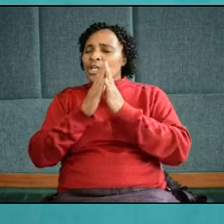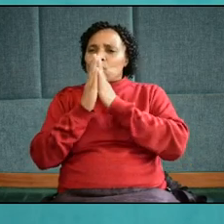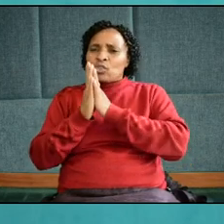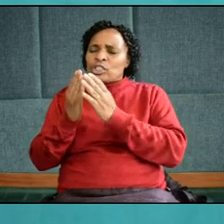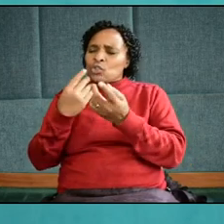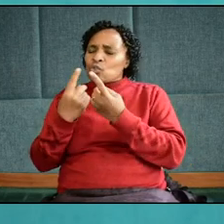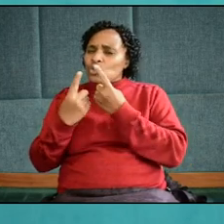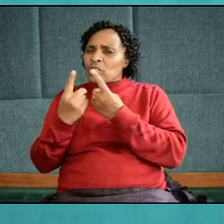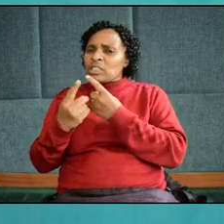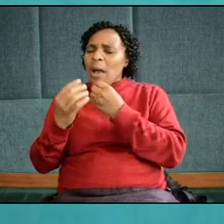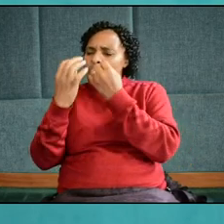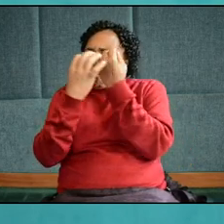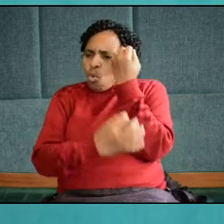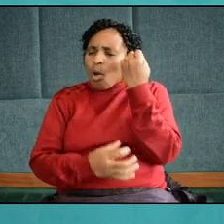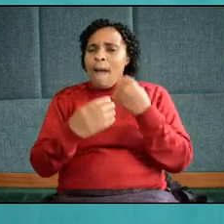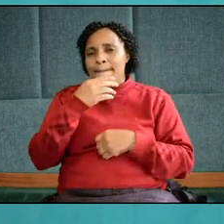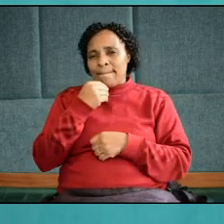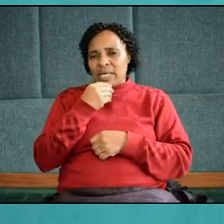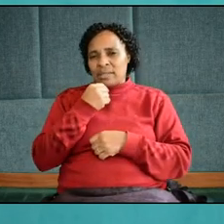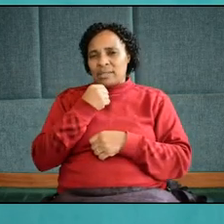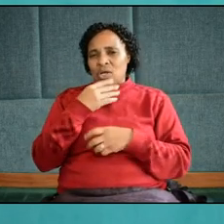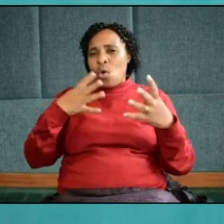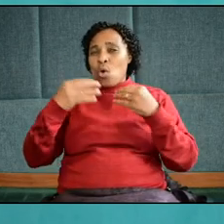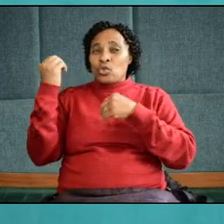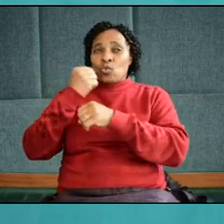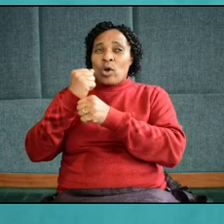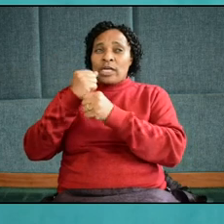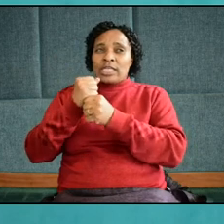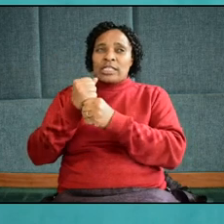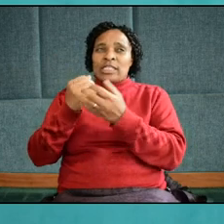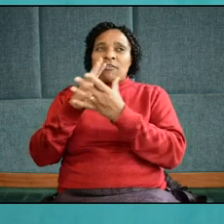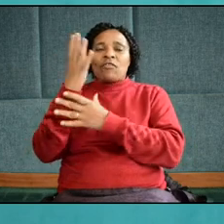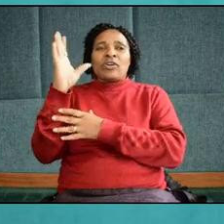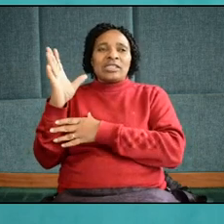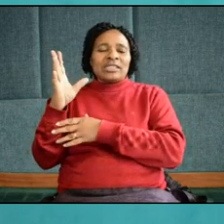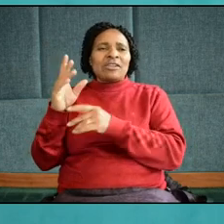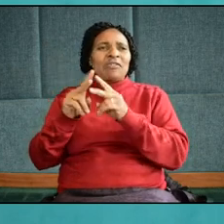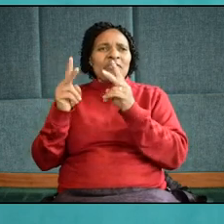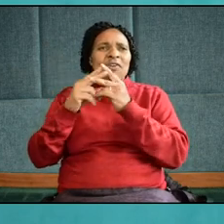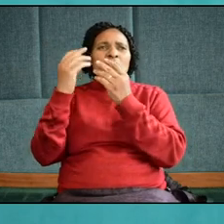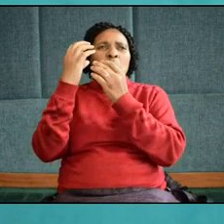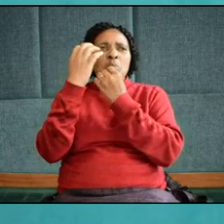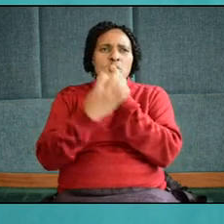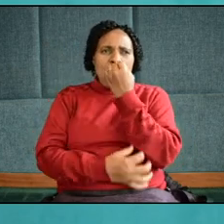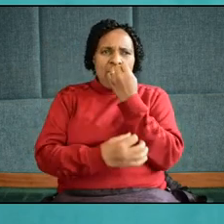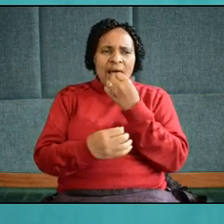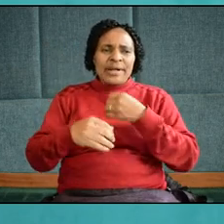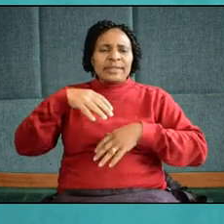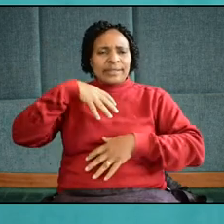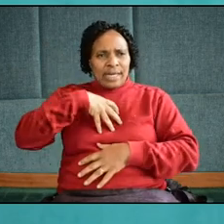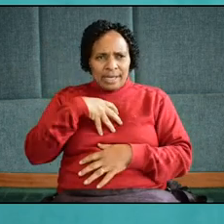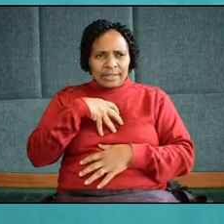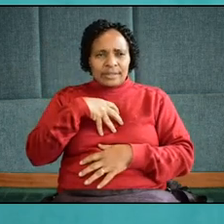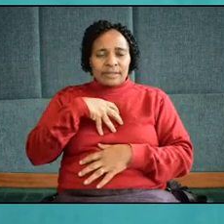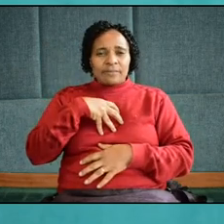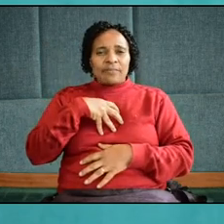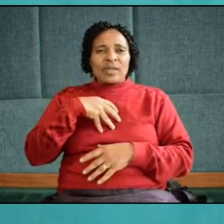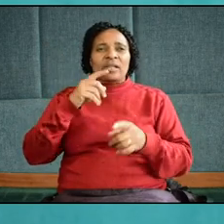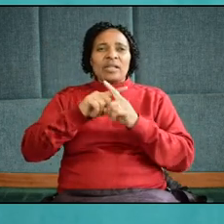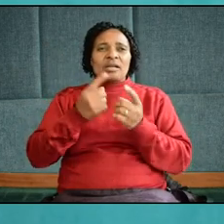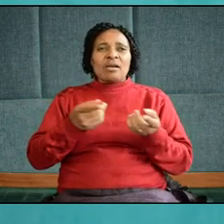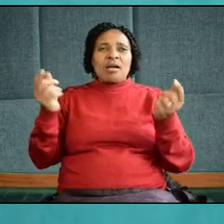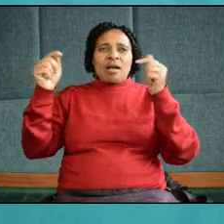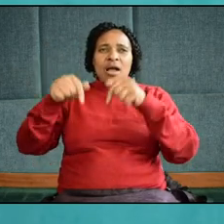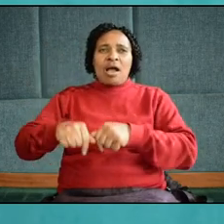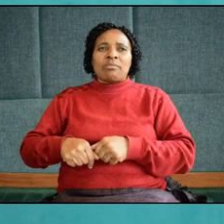of a poor man who was walking through the forest one time. He was poor, he was very tired. And he comes